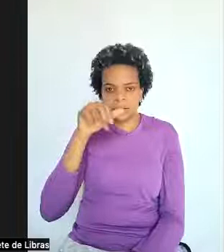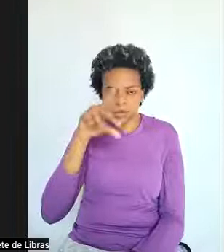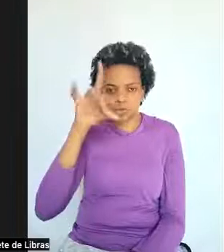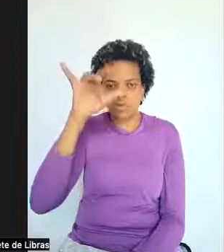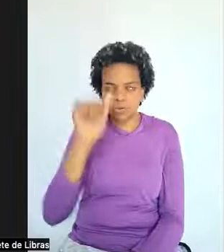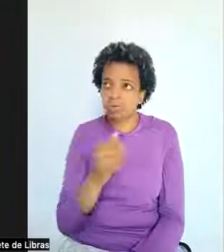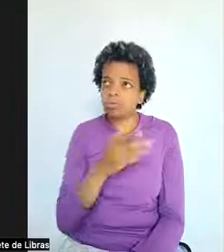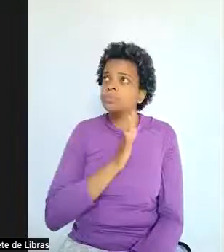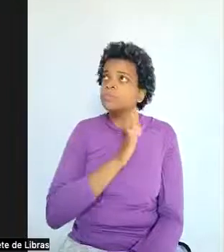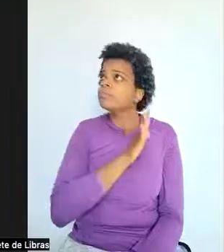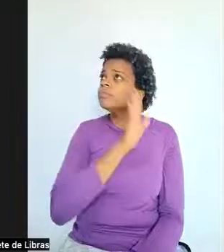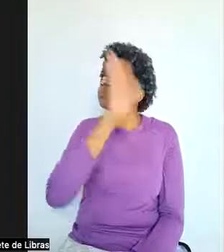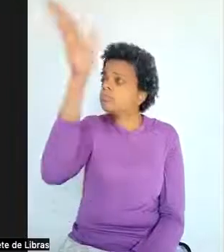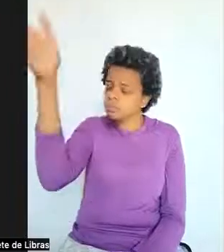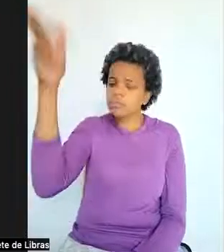are going to New Zealand.